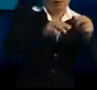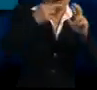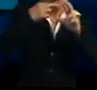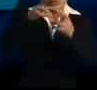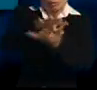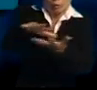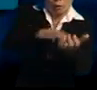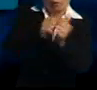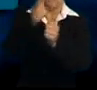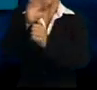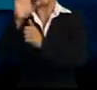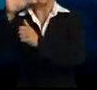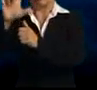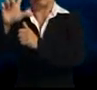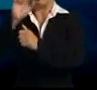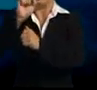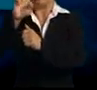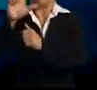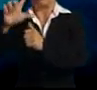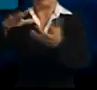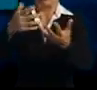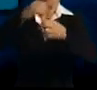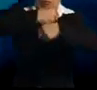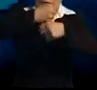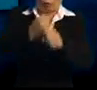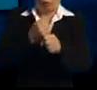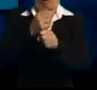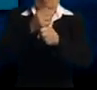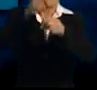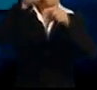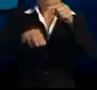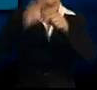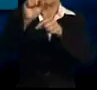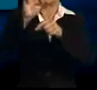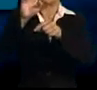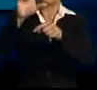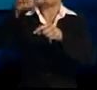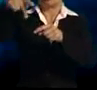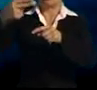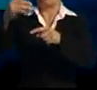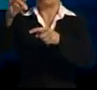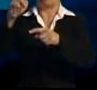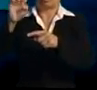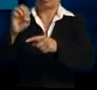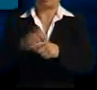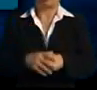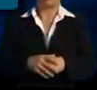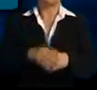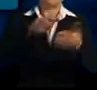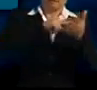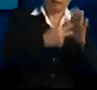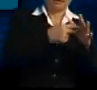sulfur to form metal sulfides, which means magnesium reacts with